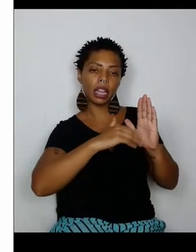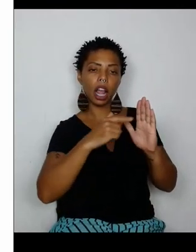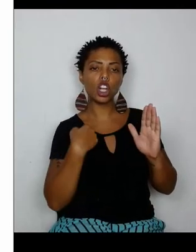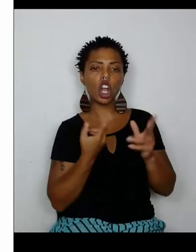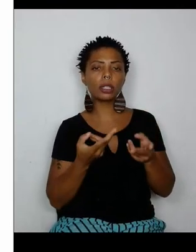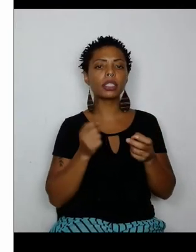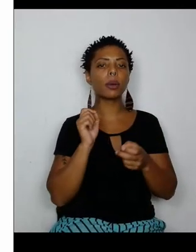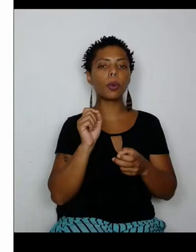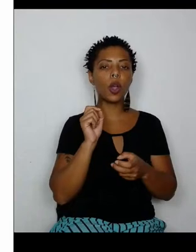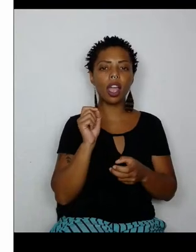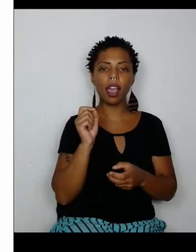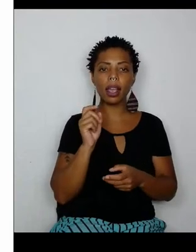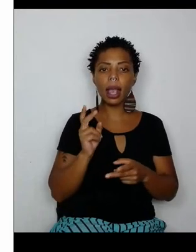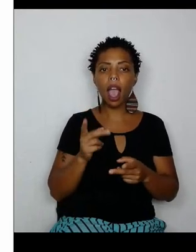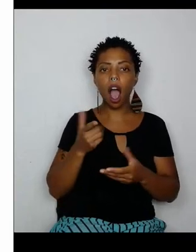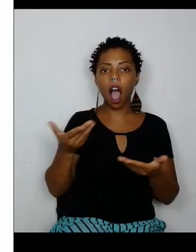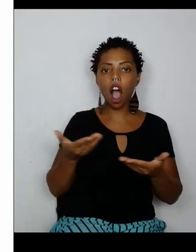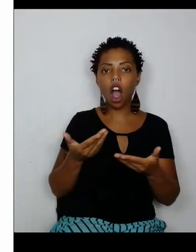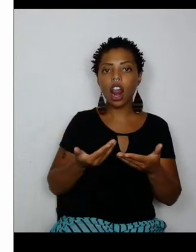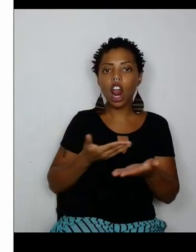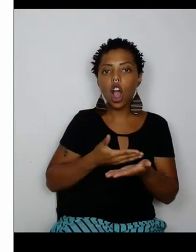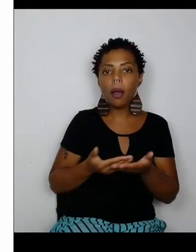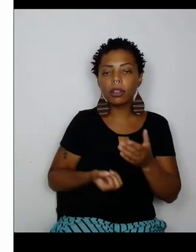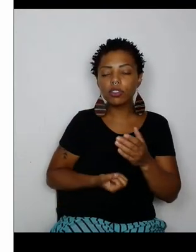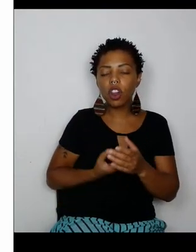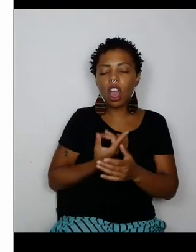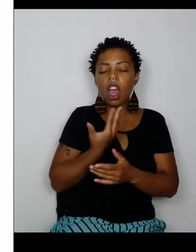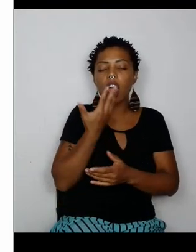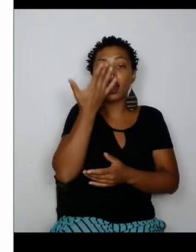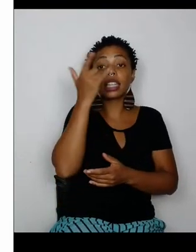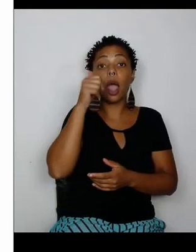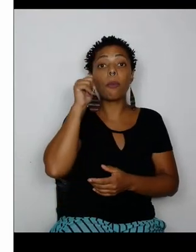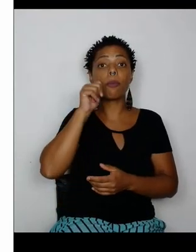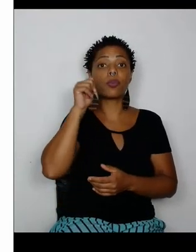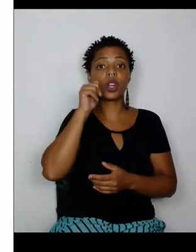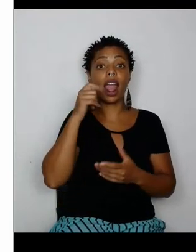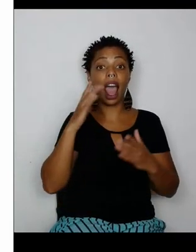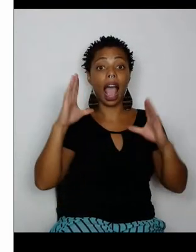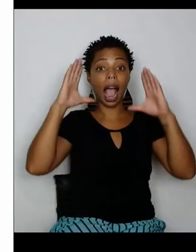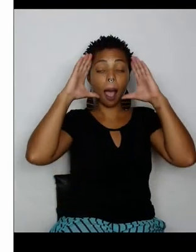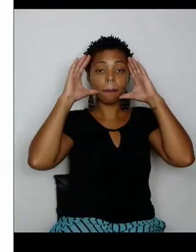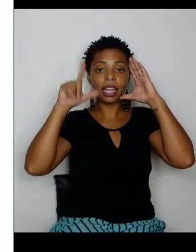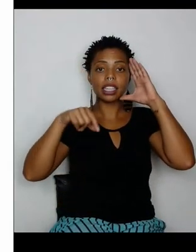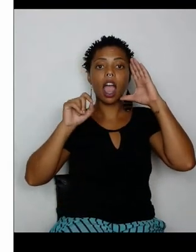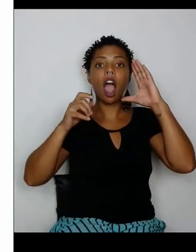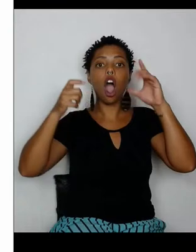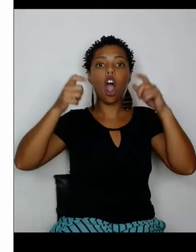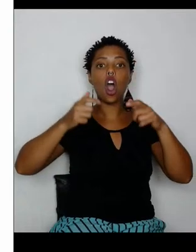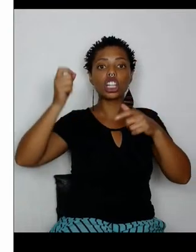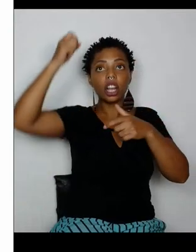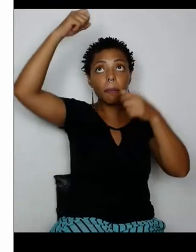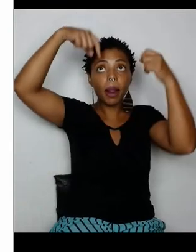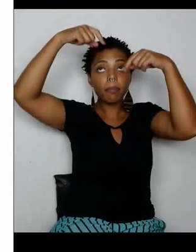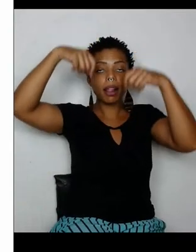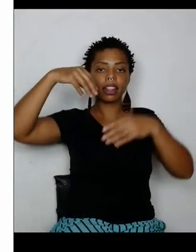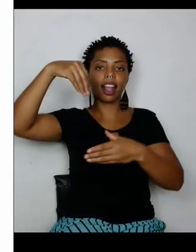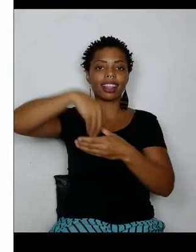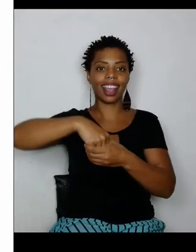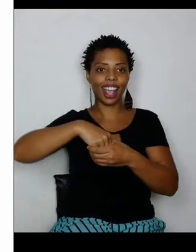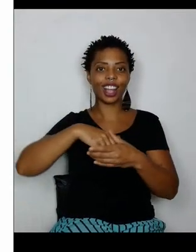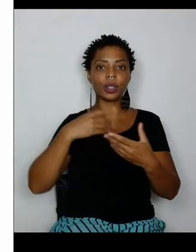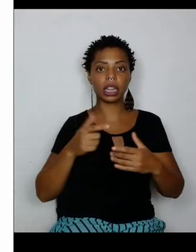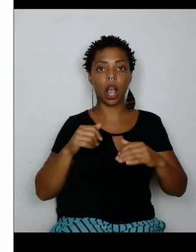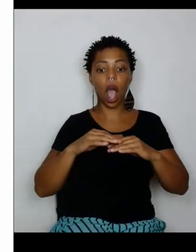planter the matter as soil is necessary for the incarnation and